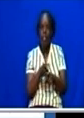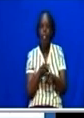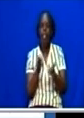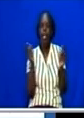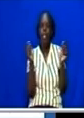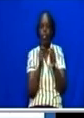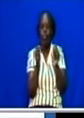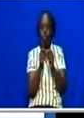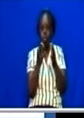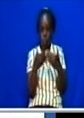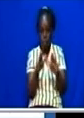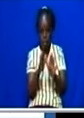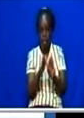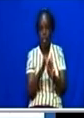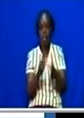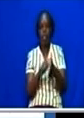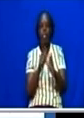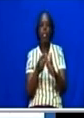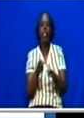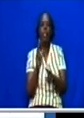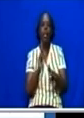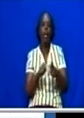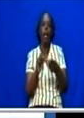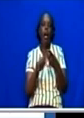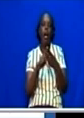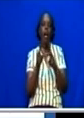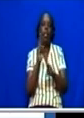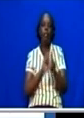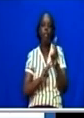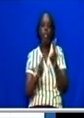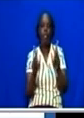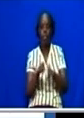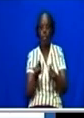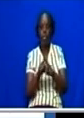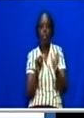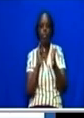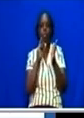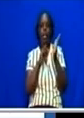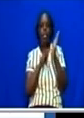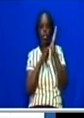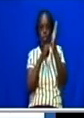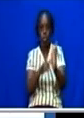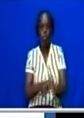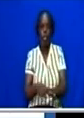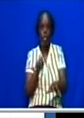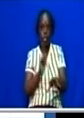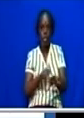precisely, then add value to it by showing the